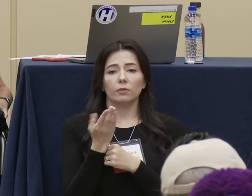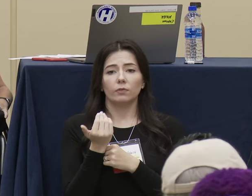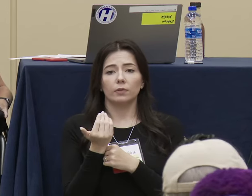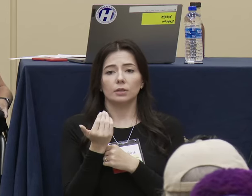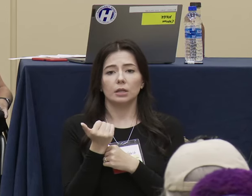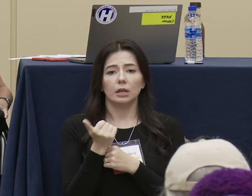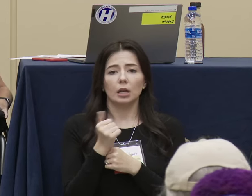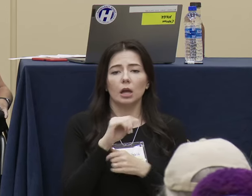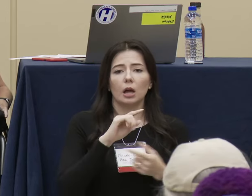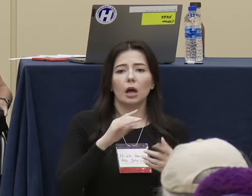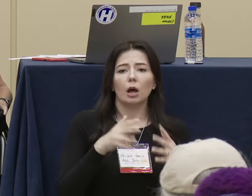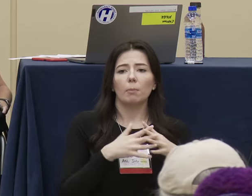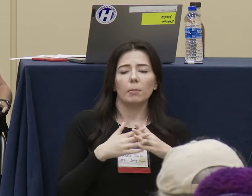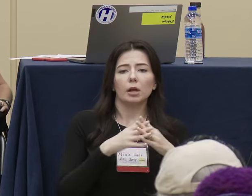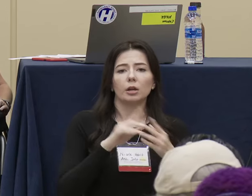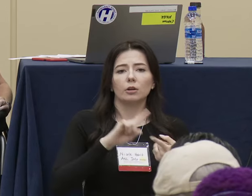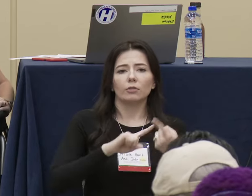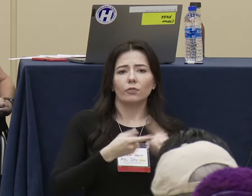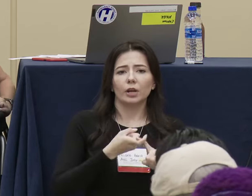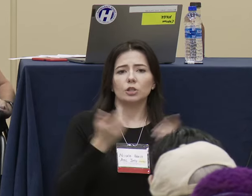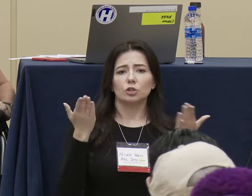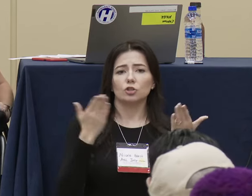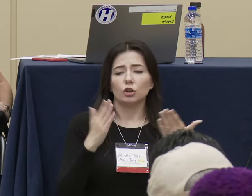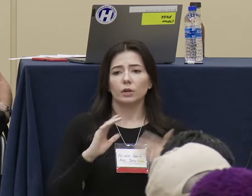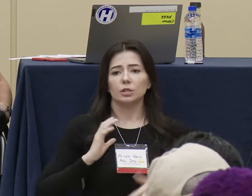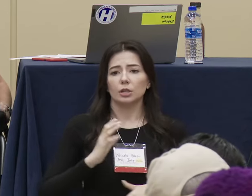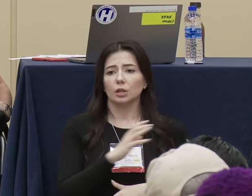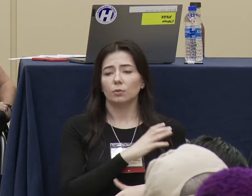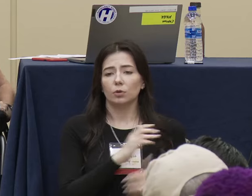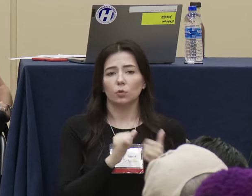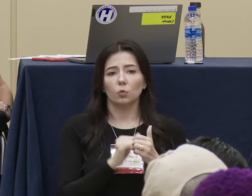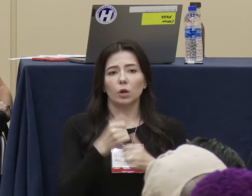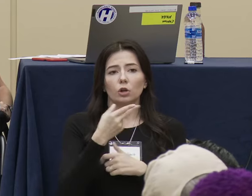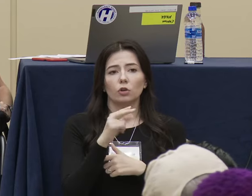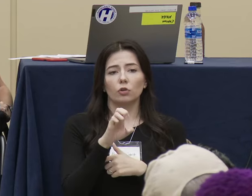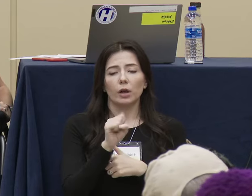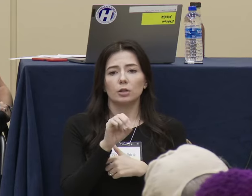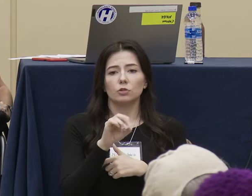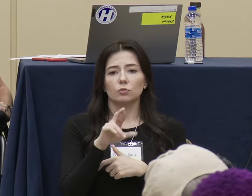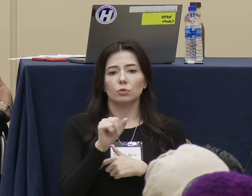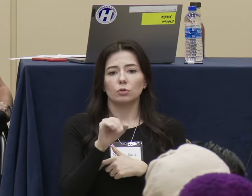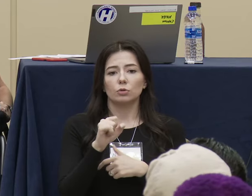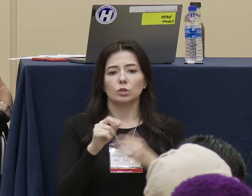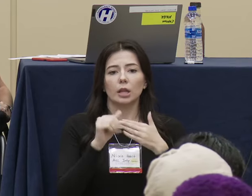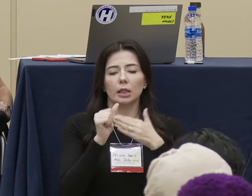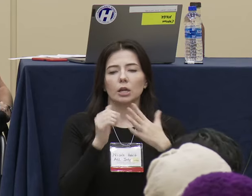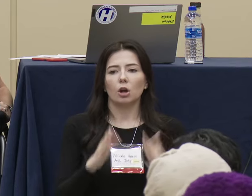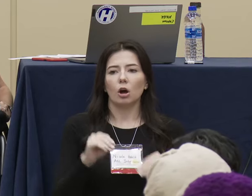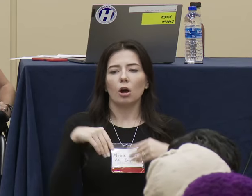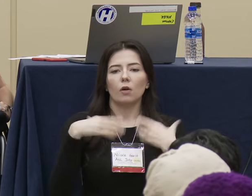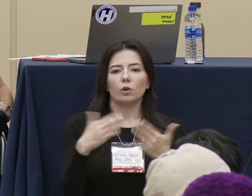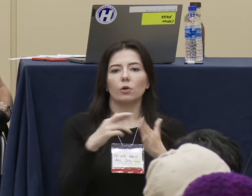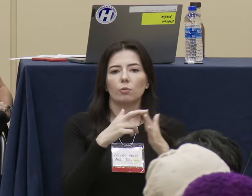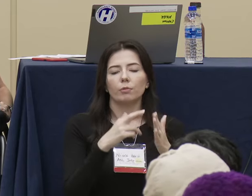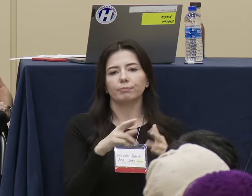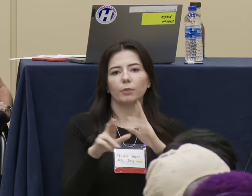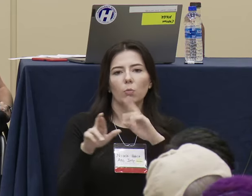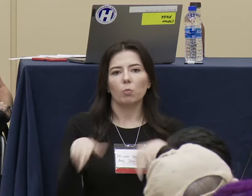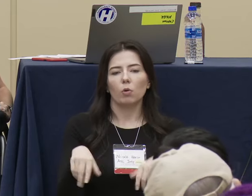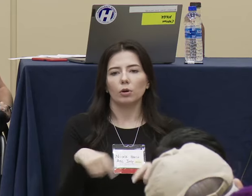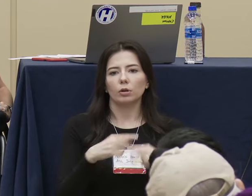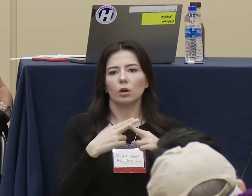American Friends Service Committee, with grassroots leadership, authored a report called The Treatment Industrial